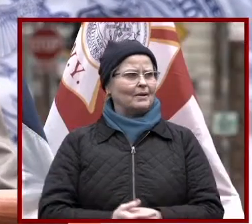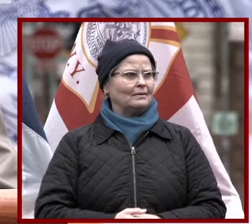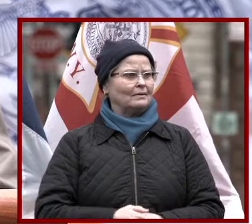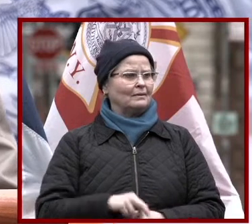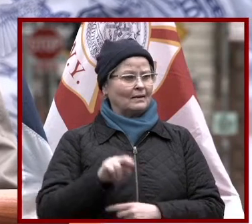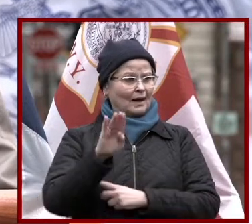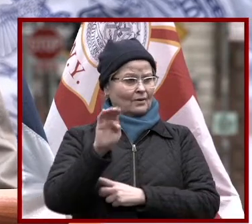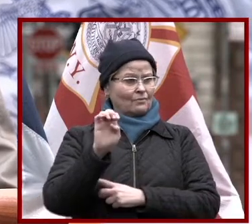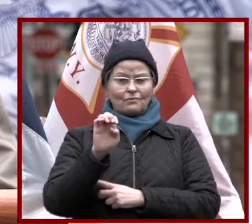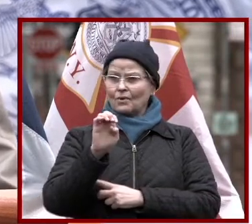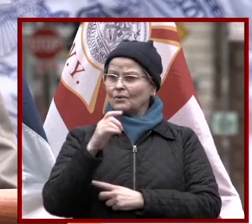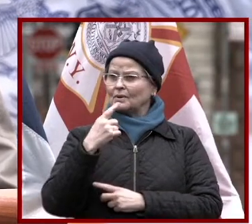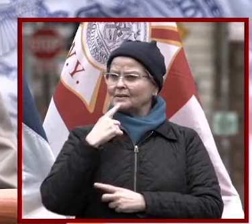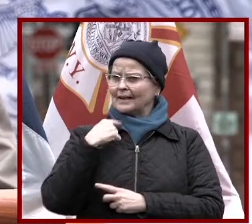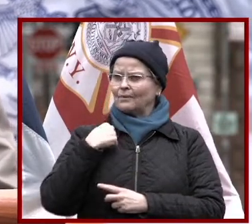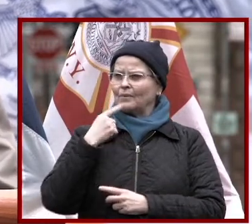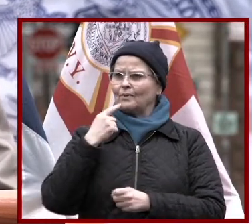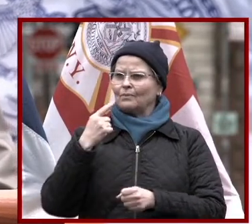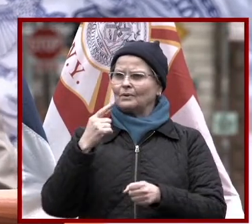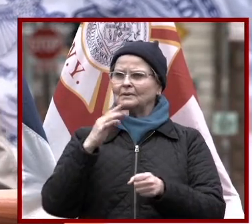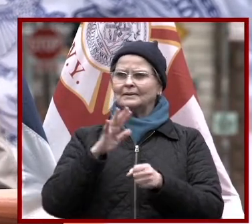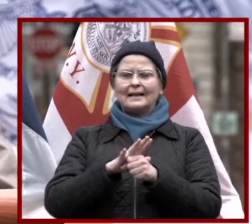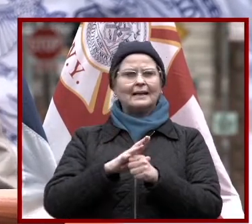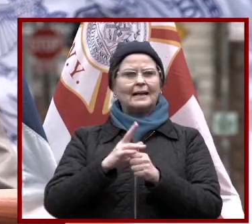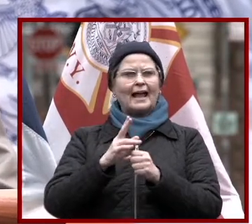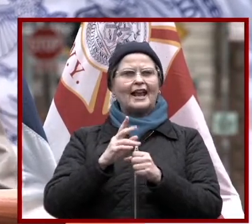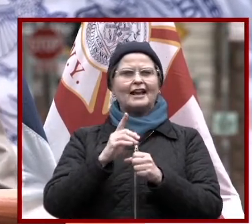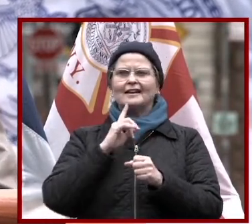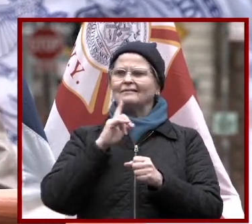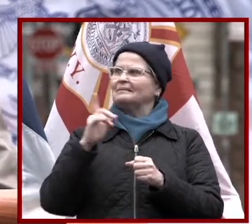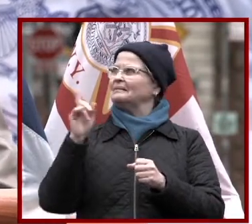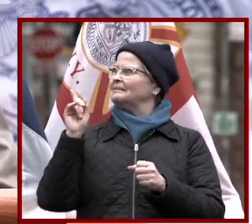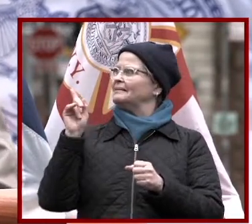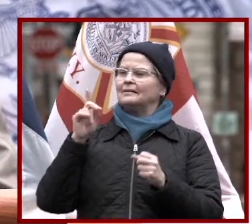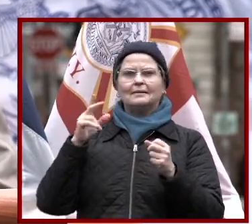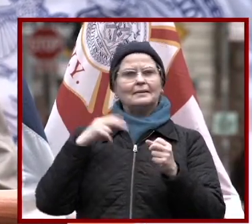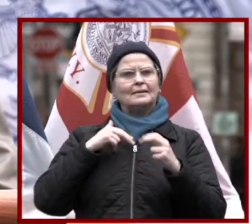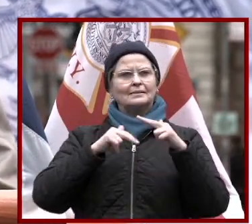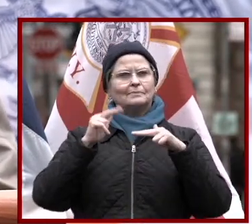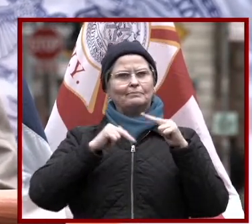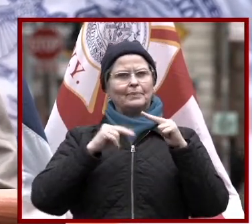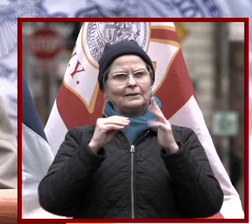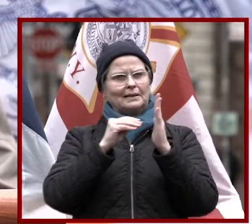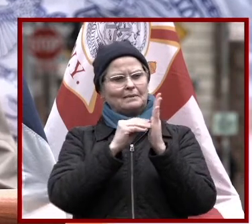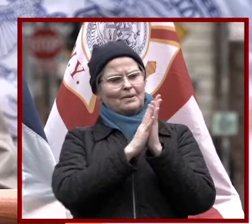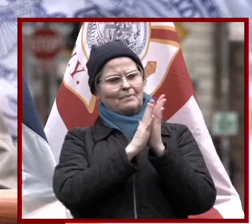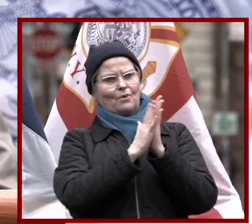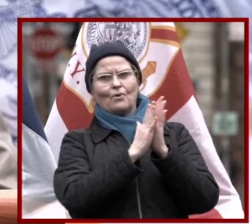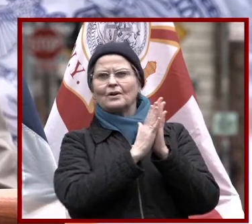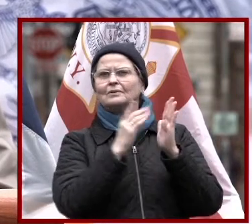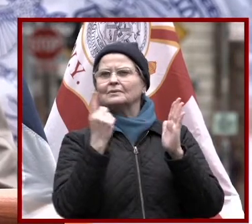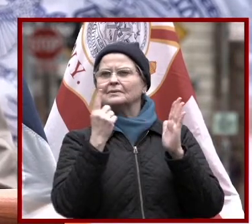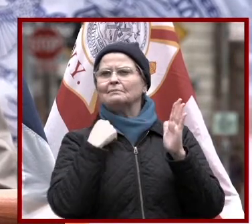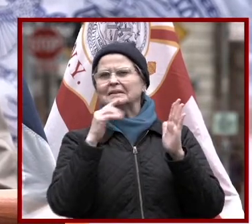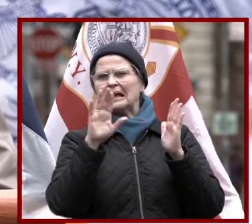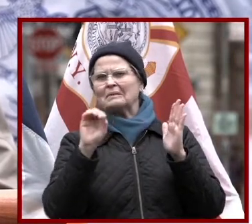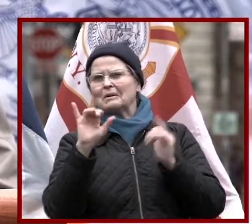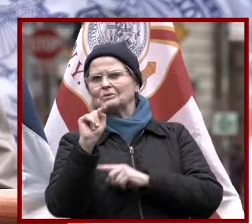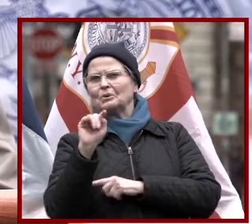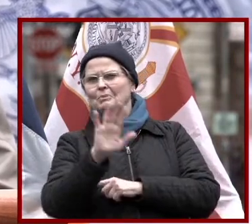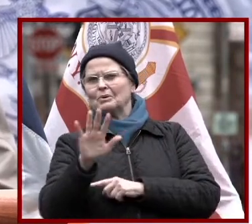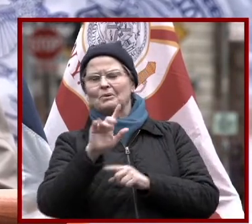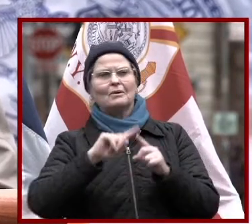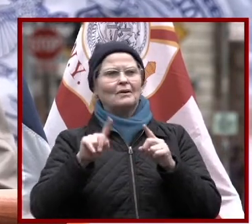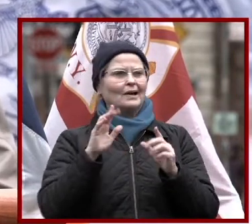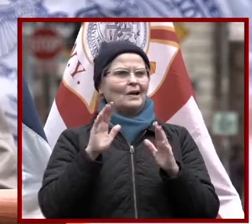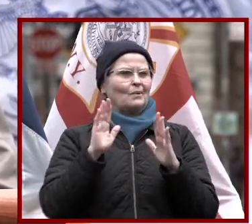Rose indicated, we will be dedicating this memorial sometime in the month of October. Hopefully we'll know an exact date, you know, in the next few weeks